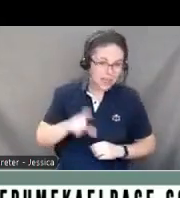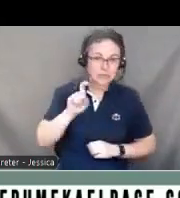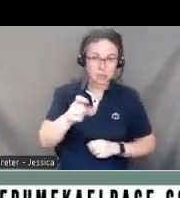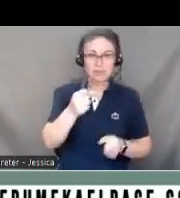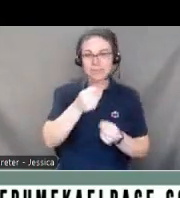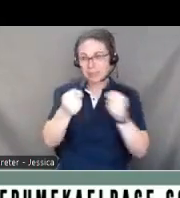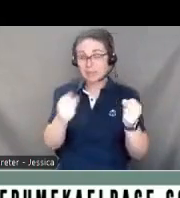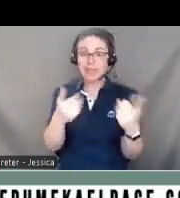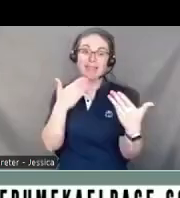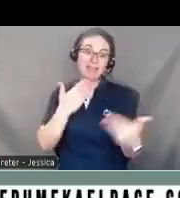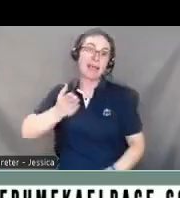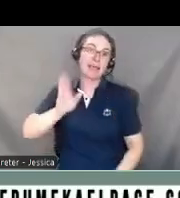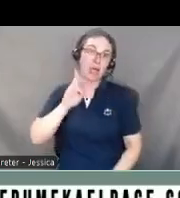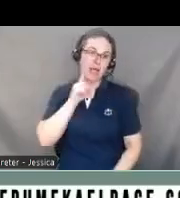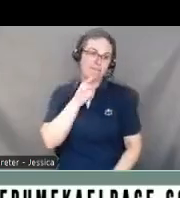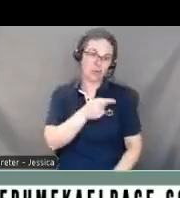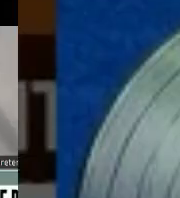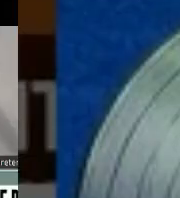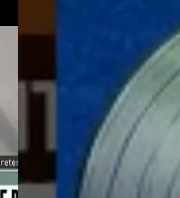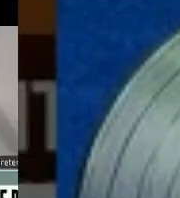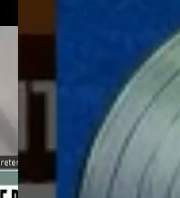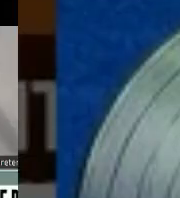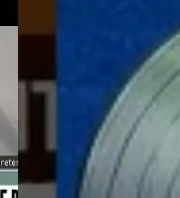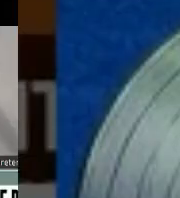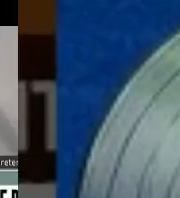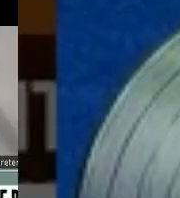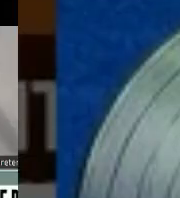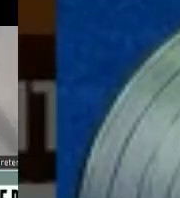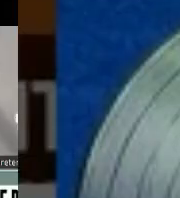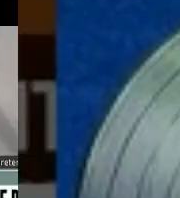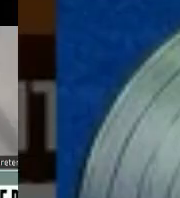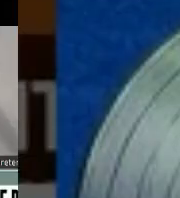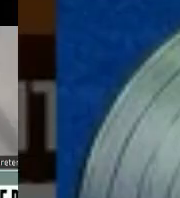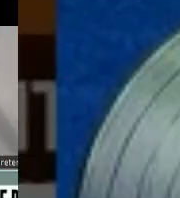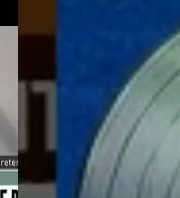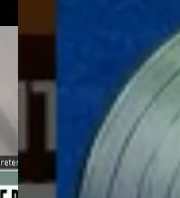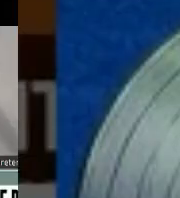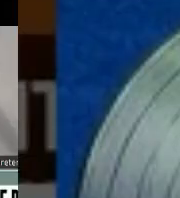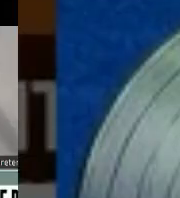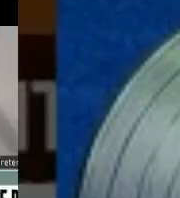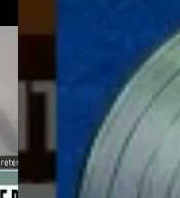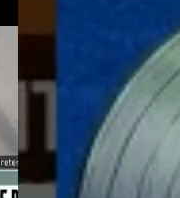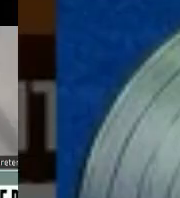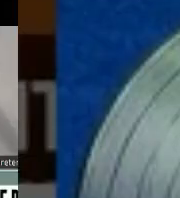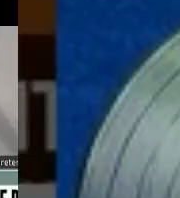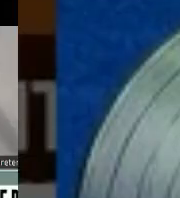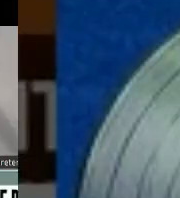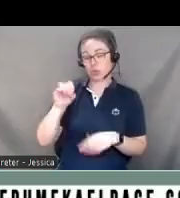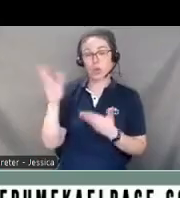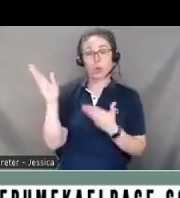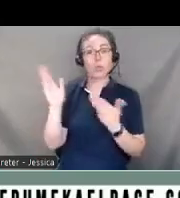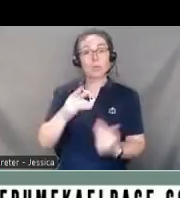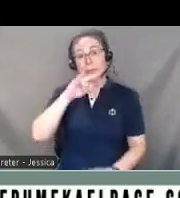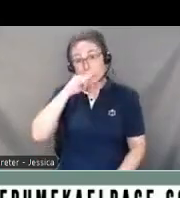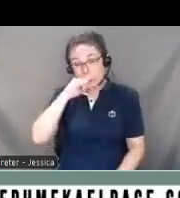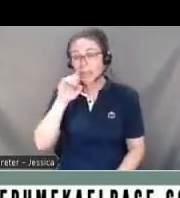thank God for her being in my life. And what we do here is that we have a studio that we take kids or people